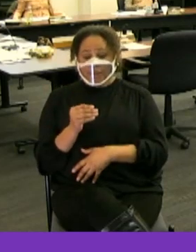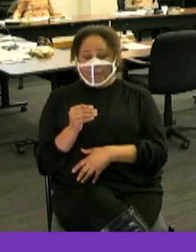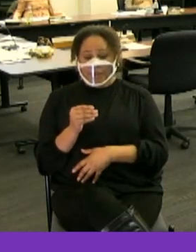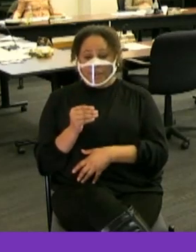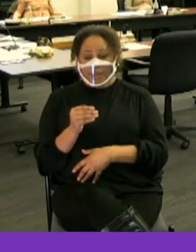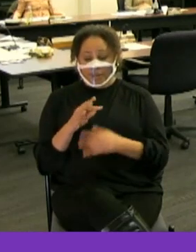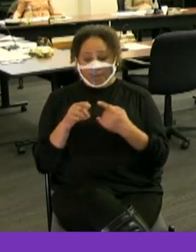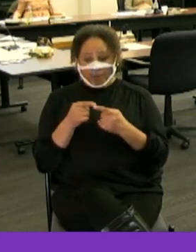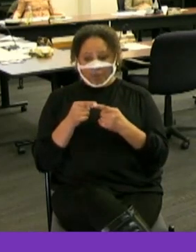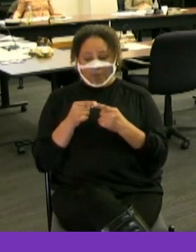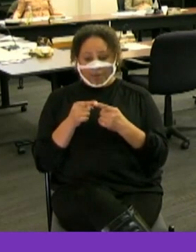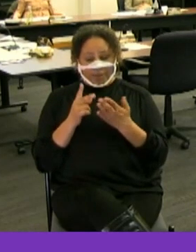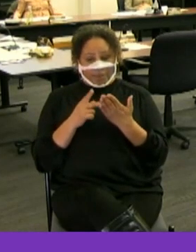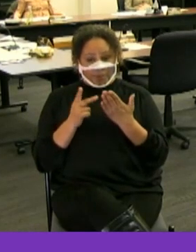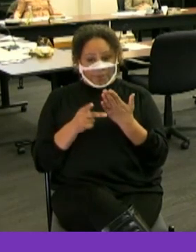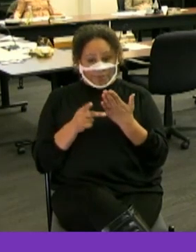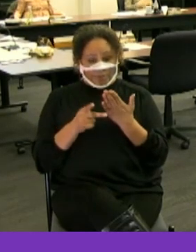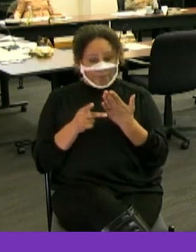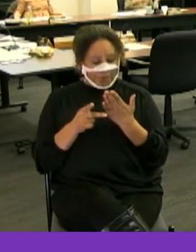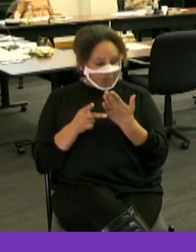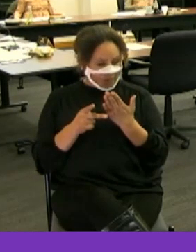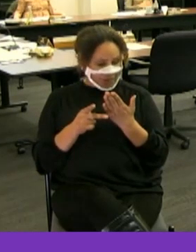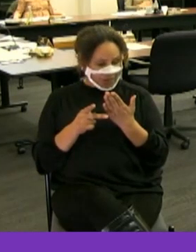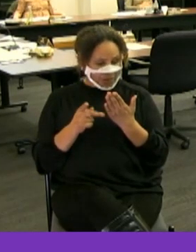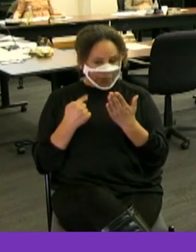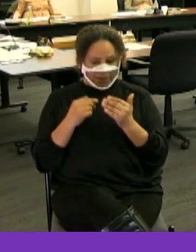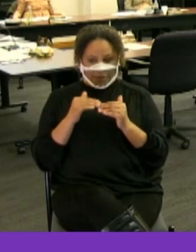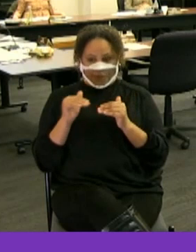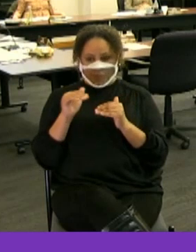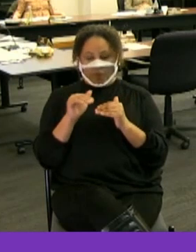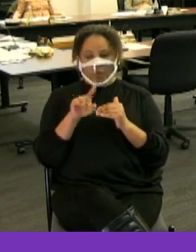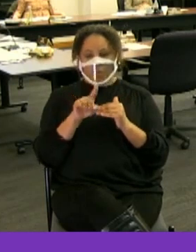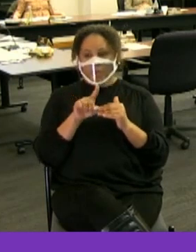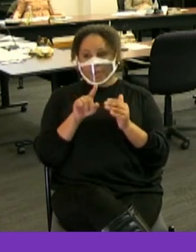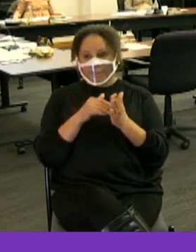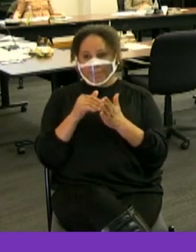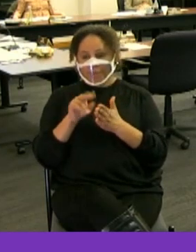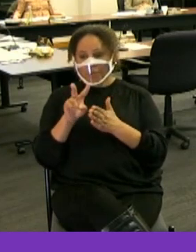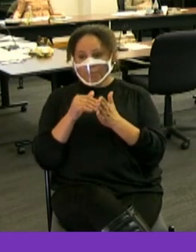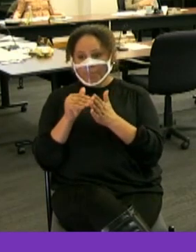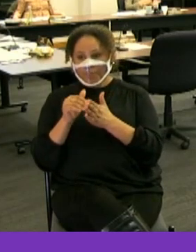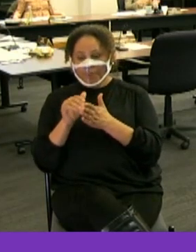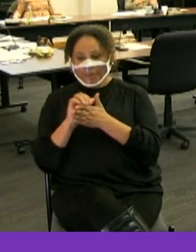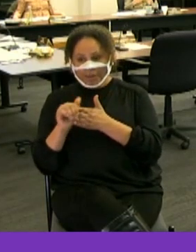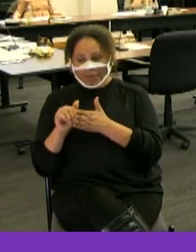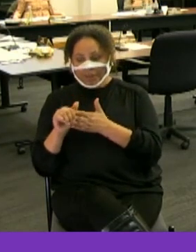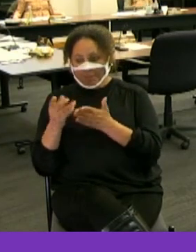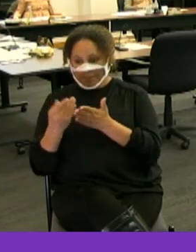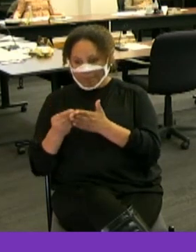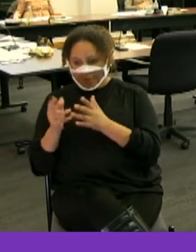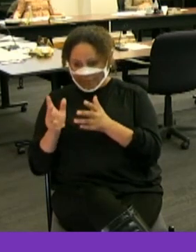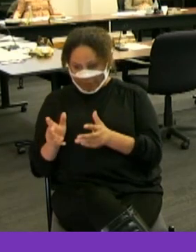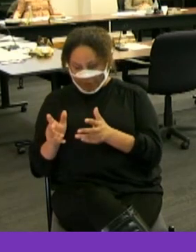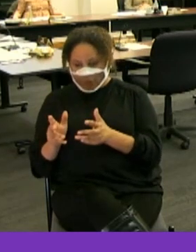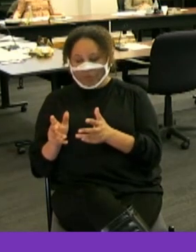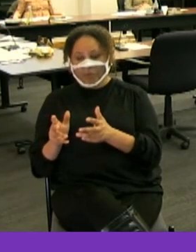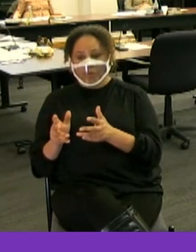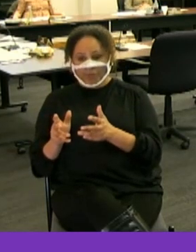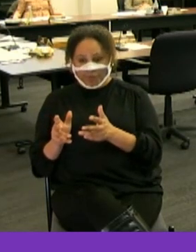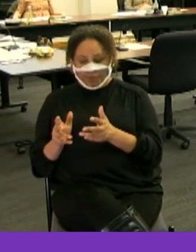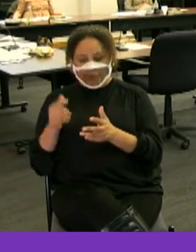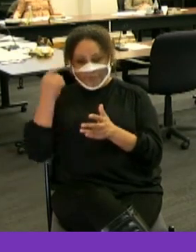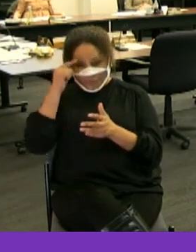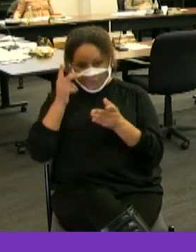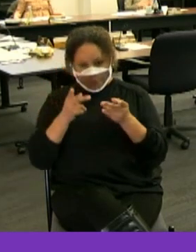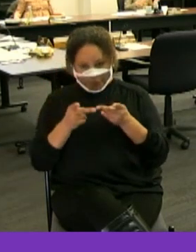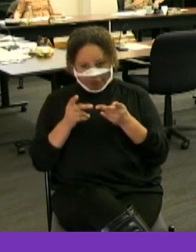say, I mean, where there are positions that we don't fill every year. We have over $1 million, $2 million in surplus for positions that have vacancies for a while until we